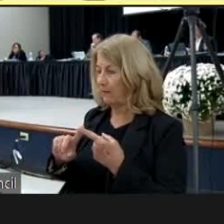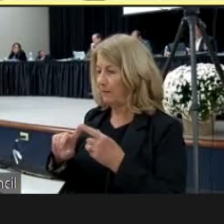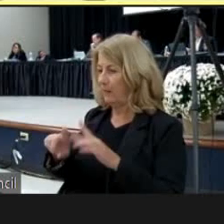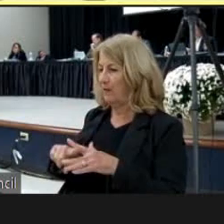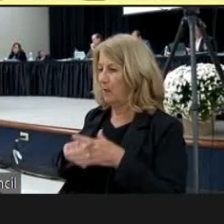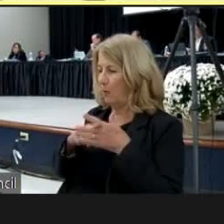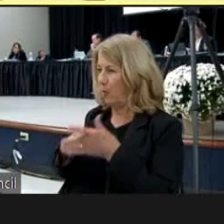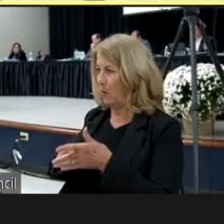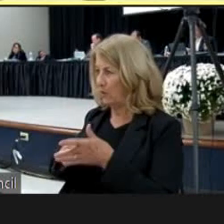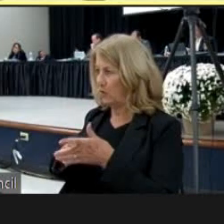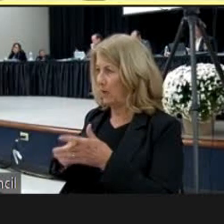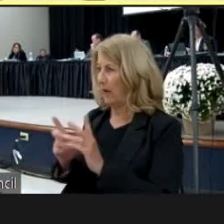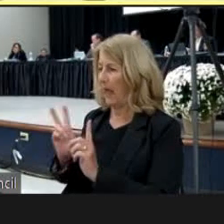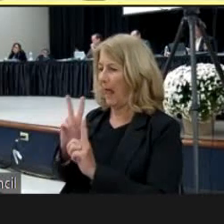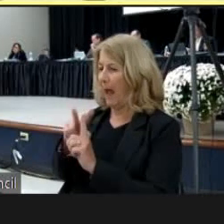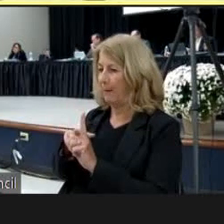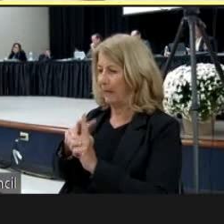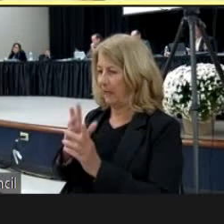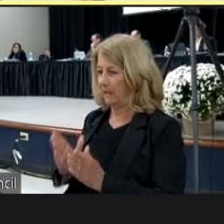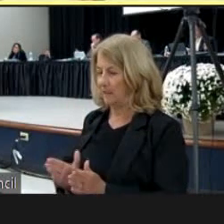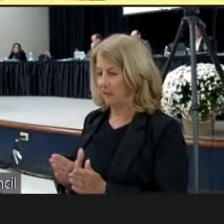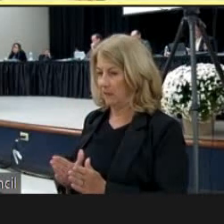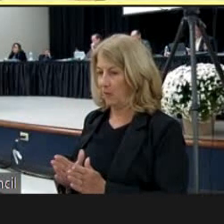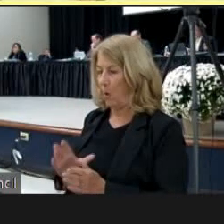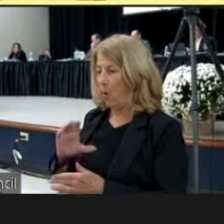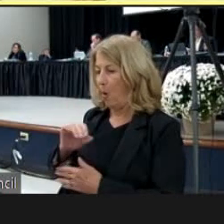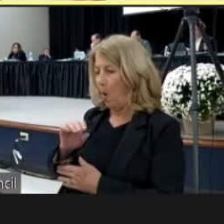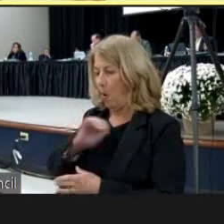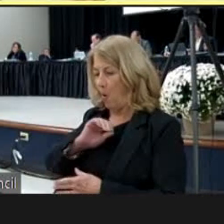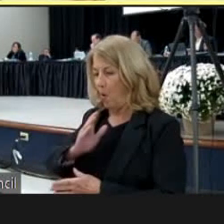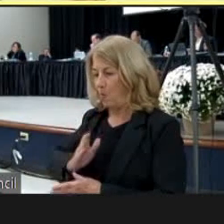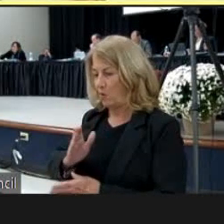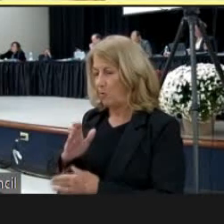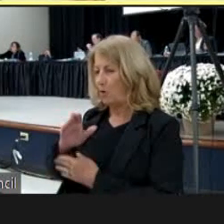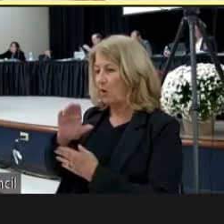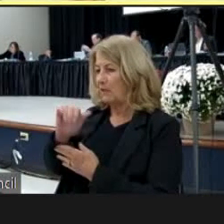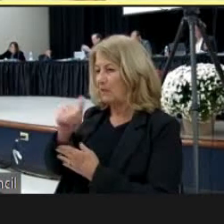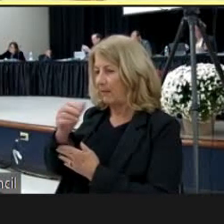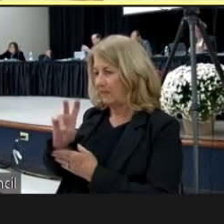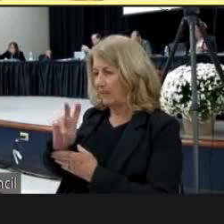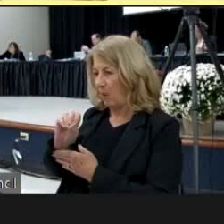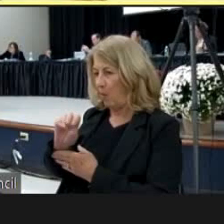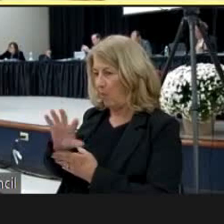original applicant, the owner of 1705,